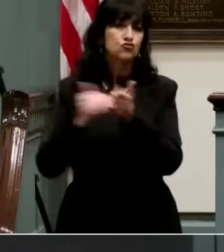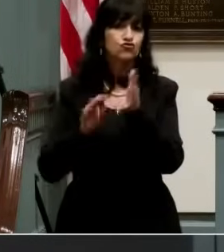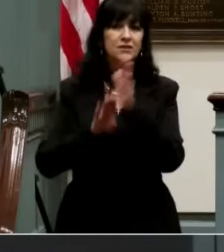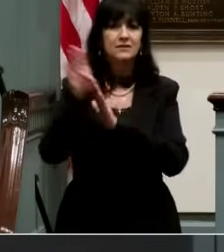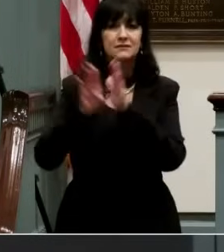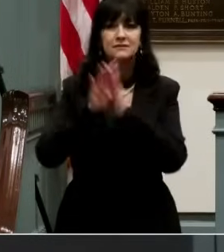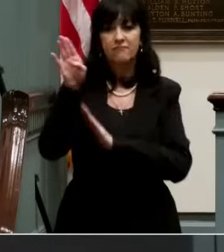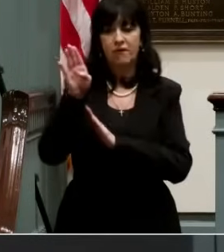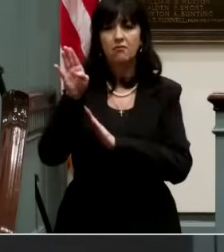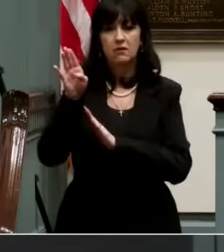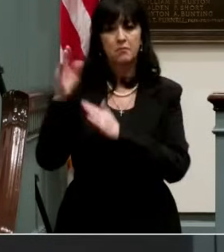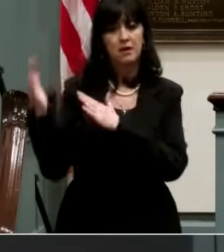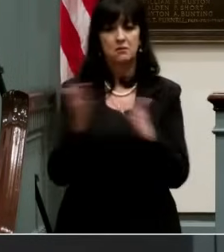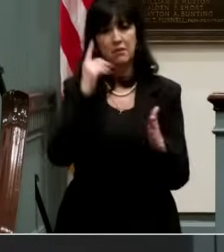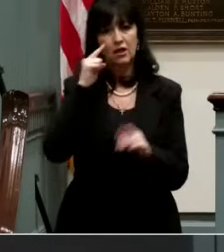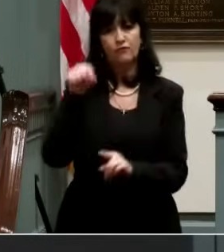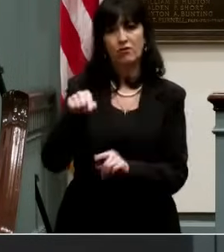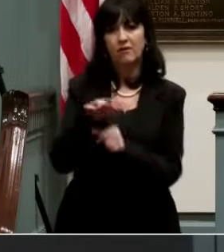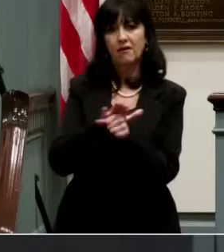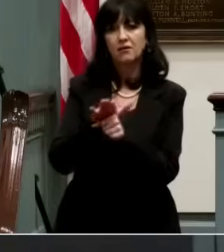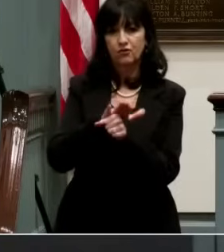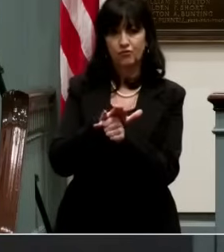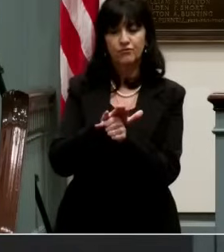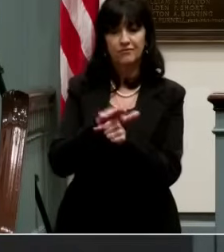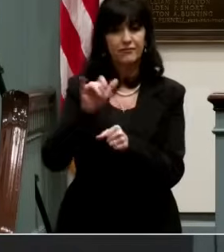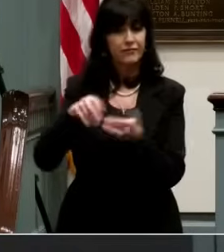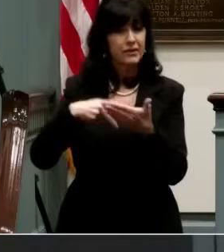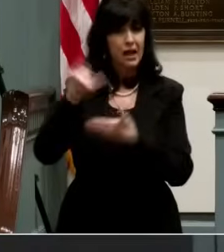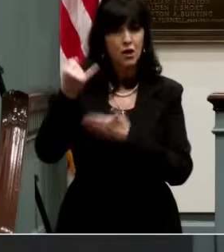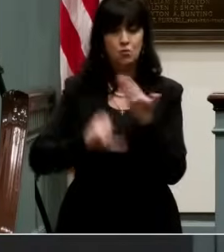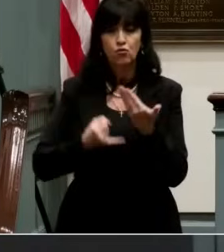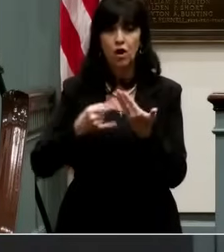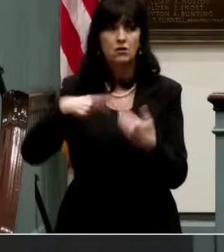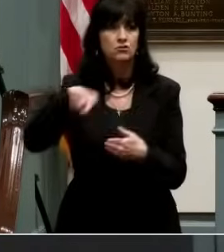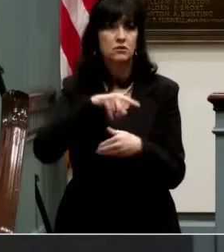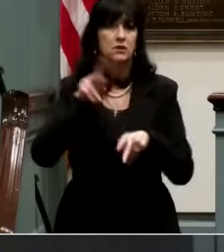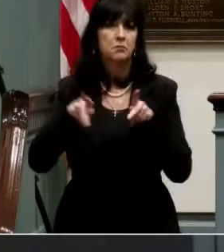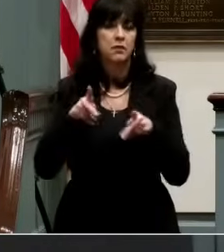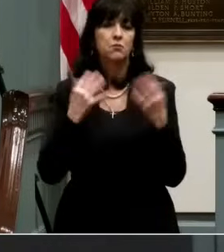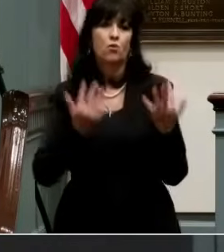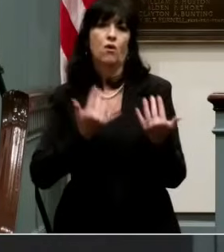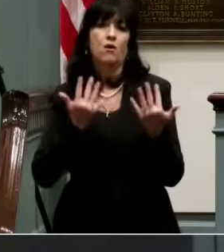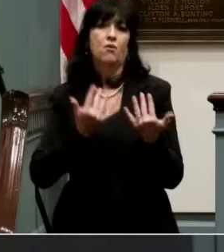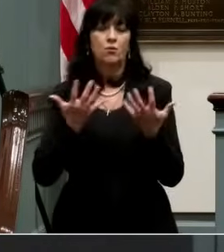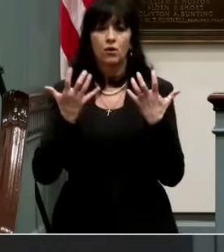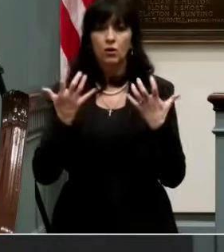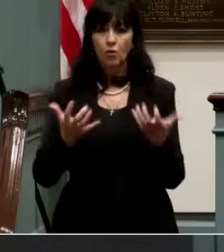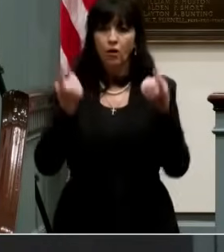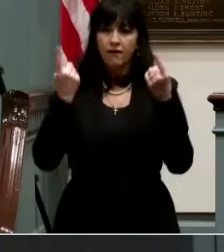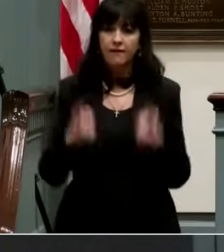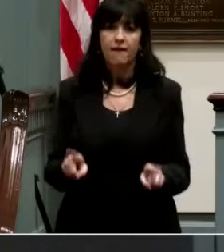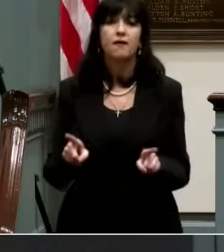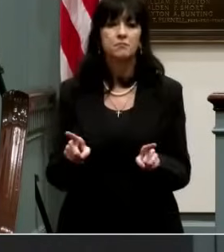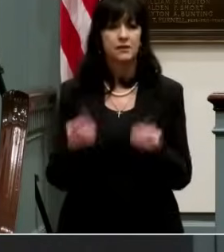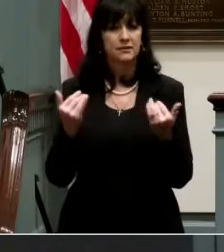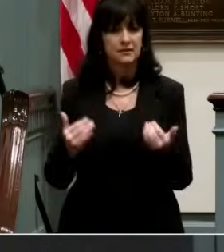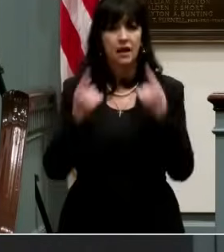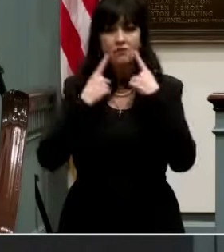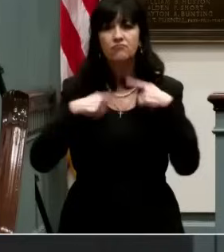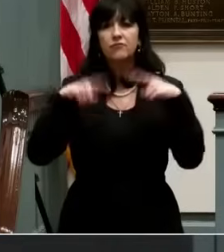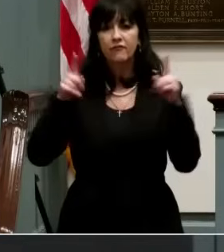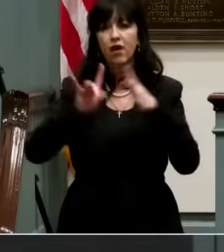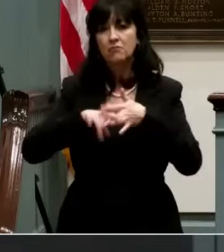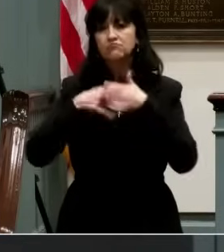Shopping Center there. The project has been a long time coming, and it will build on the hard work of town officials in